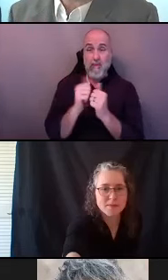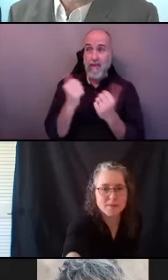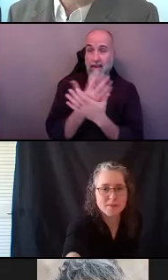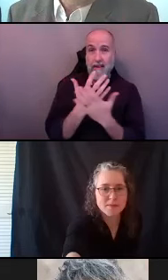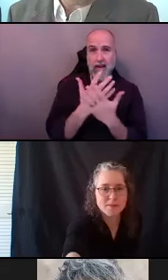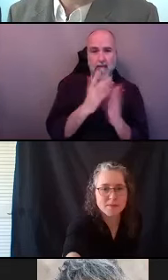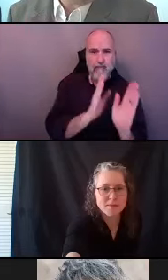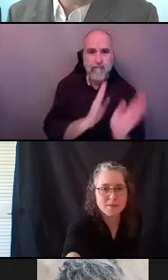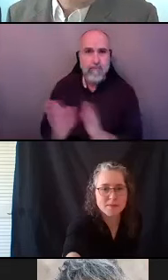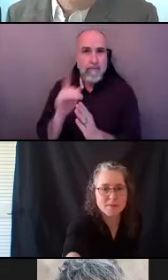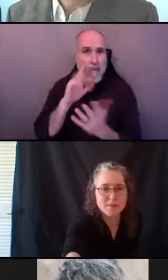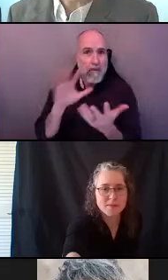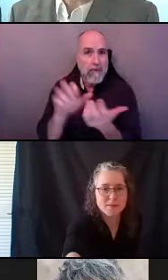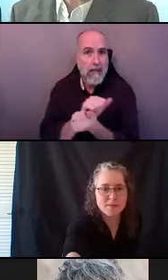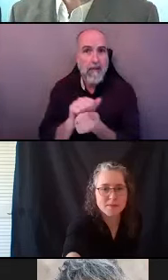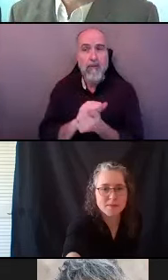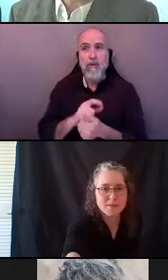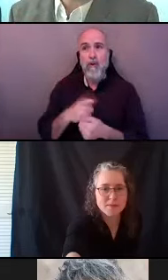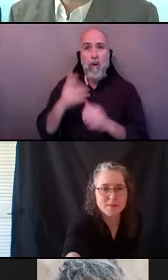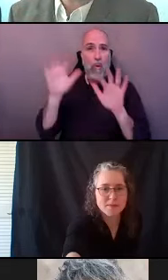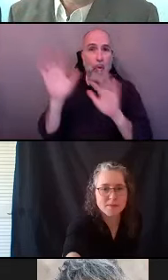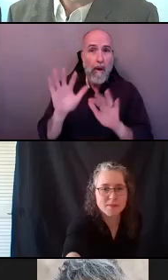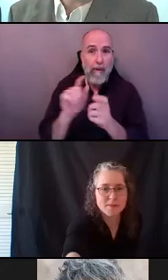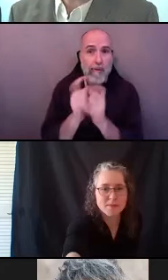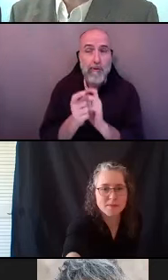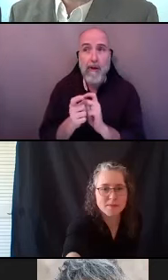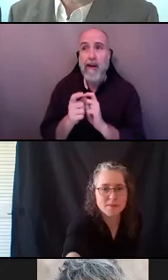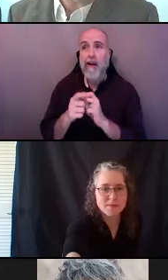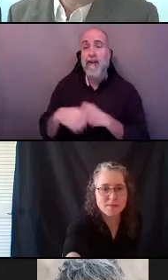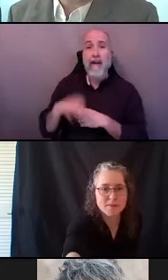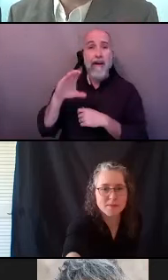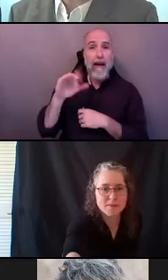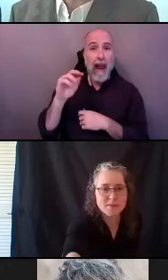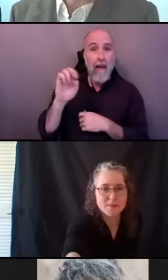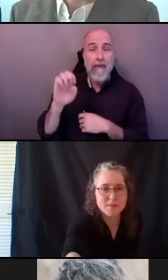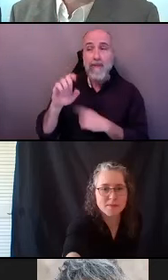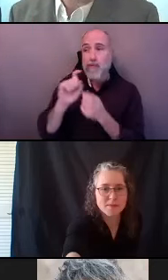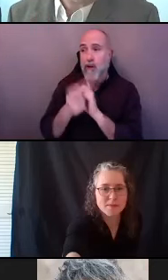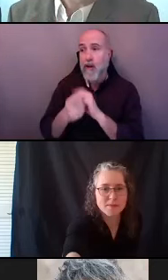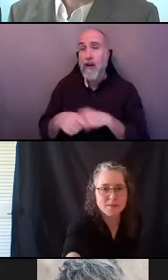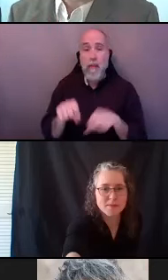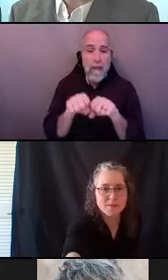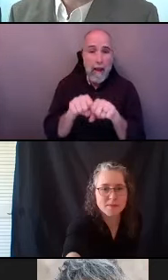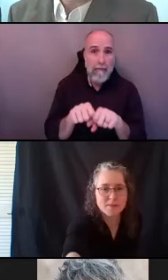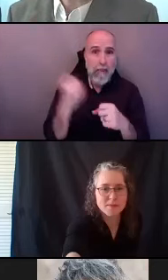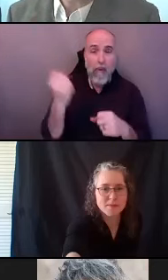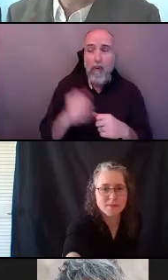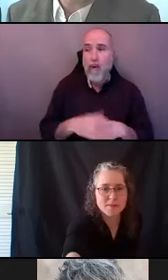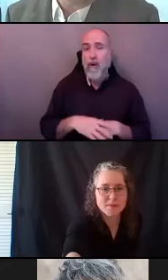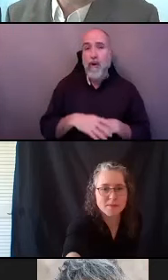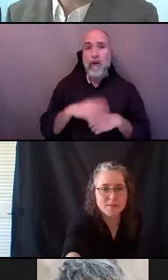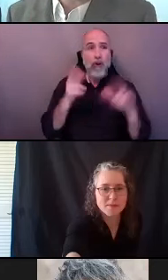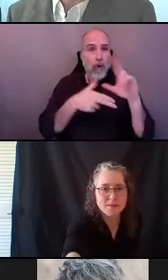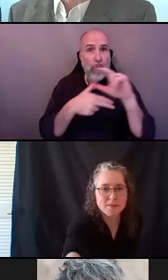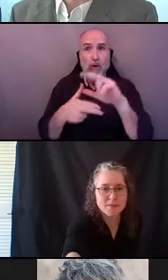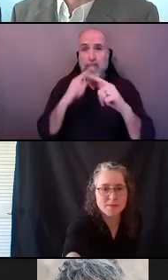the weather change, climate change, busted pipes, hurricanes, how are we going to